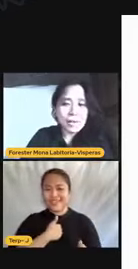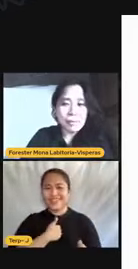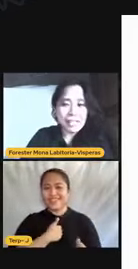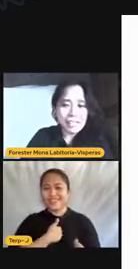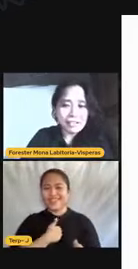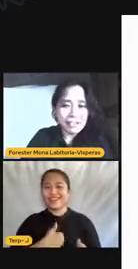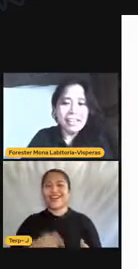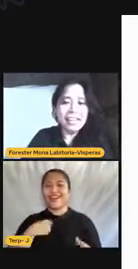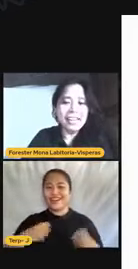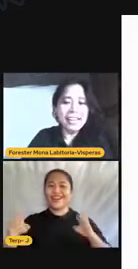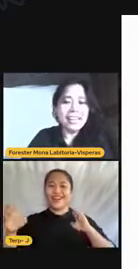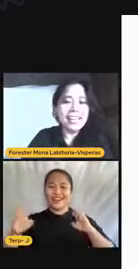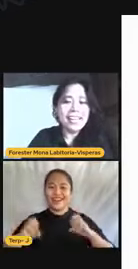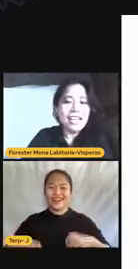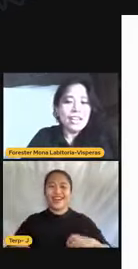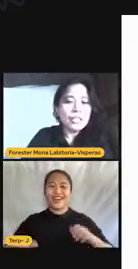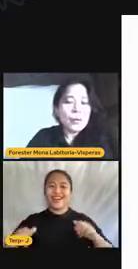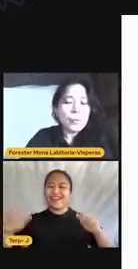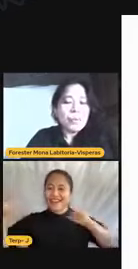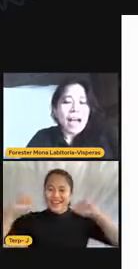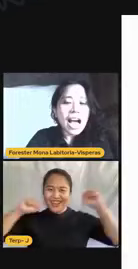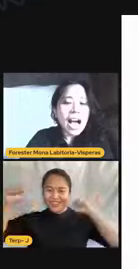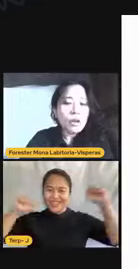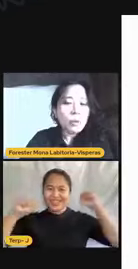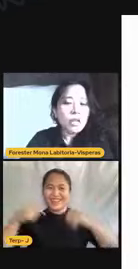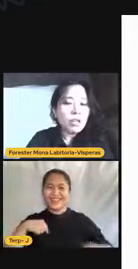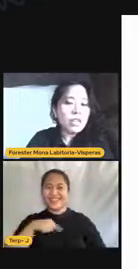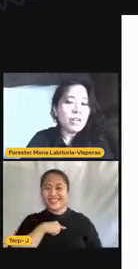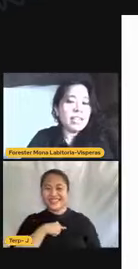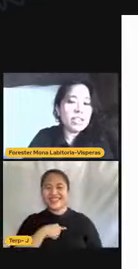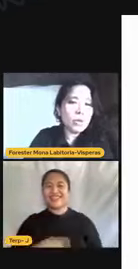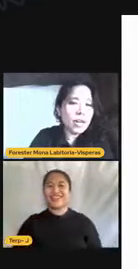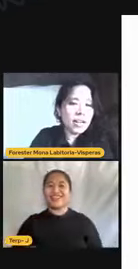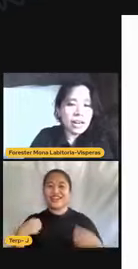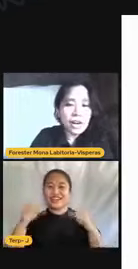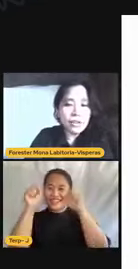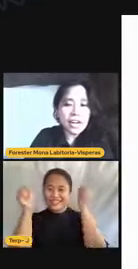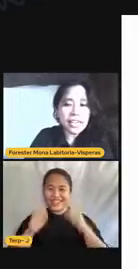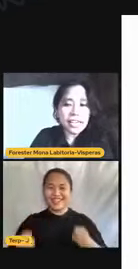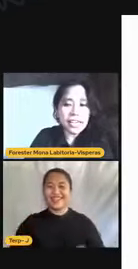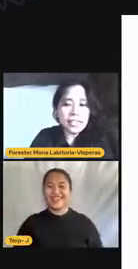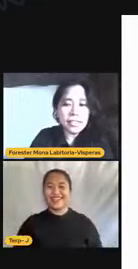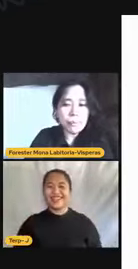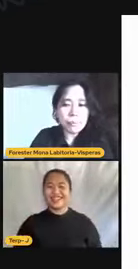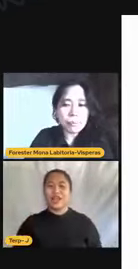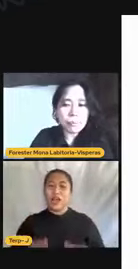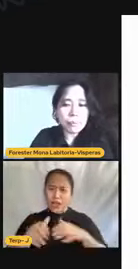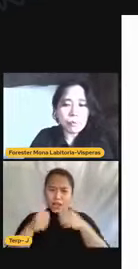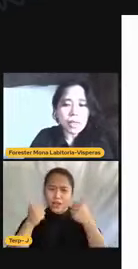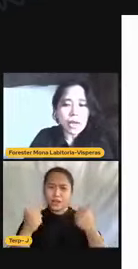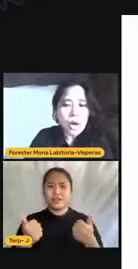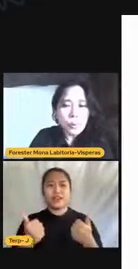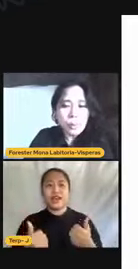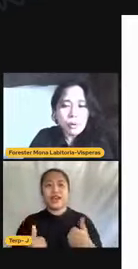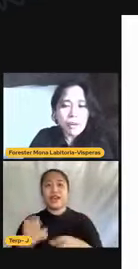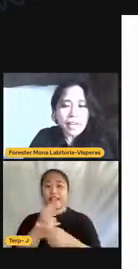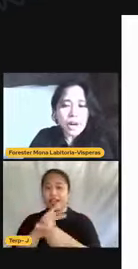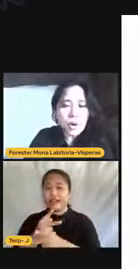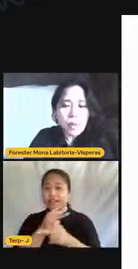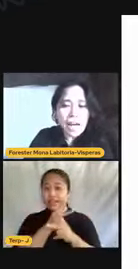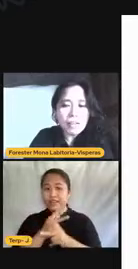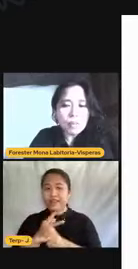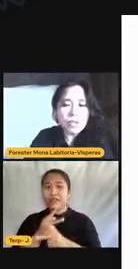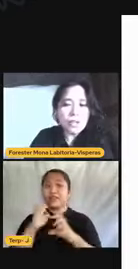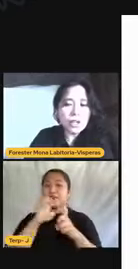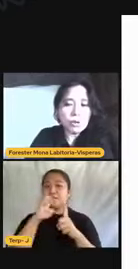ko na din para pumayat ako. So, how do we cultivate the soil around our kids? We provide